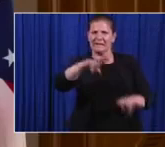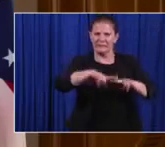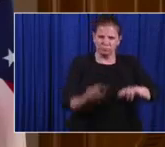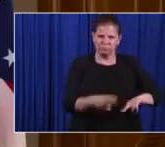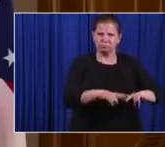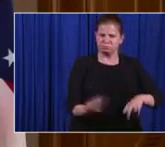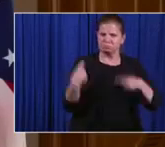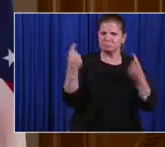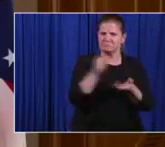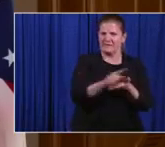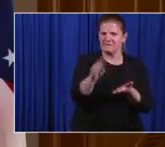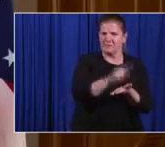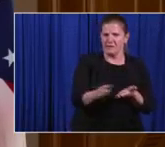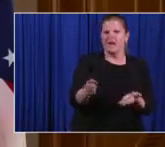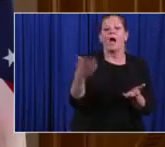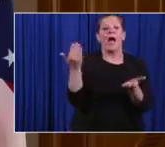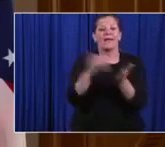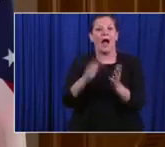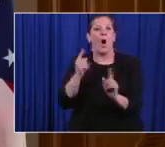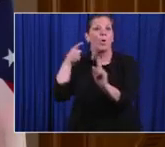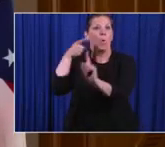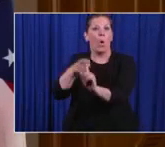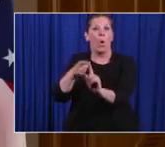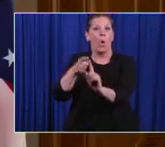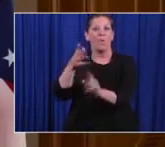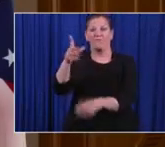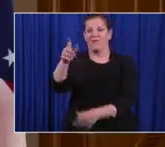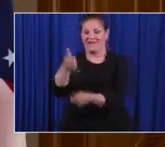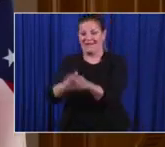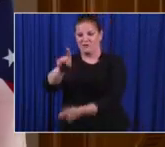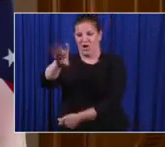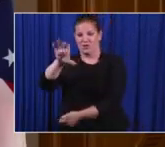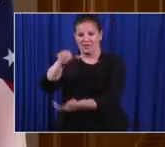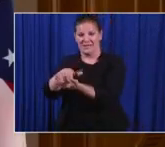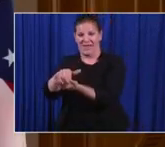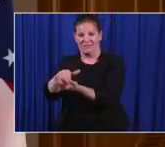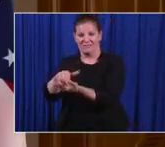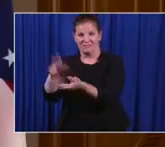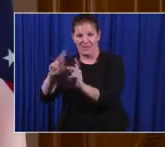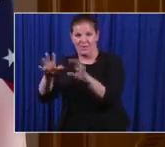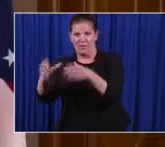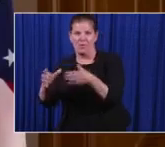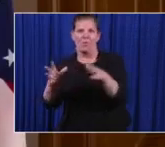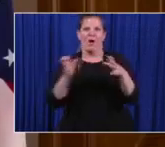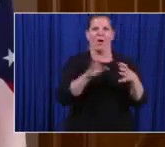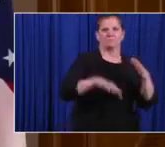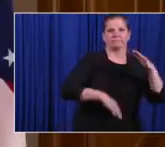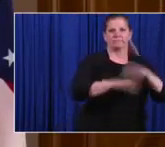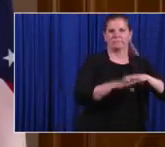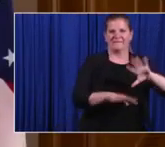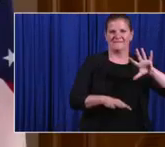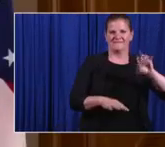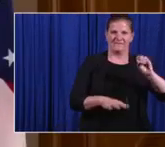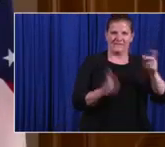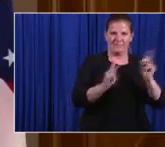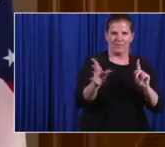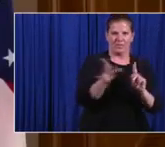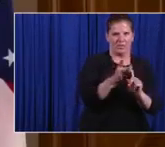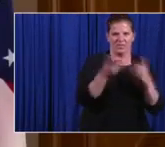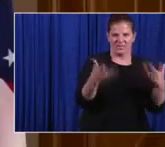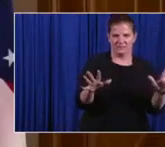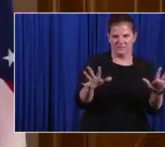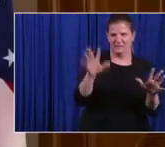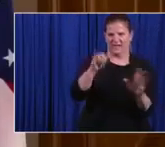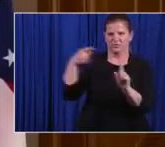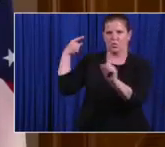50 cases per 100,000. We would think during the coming month if this continues. So we don't know if it'll continue, but